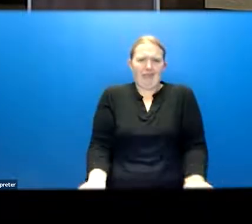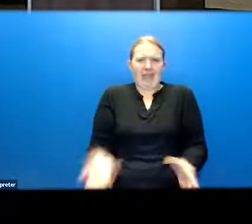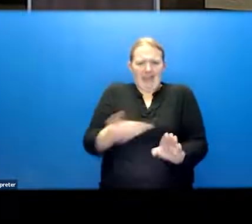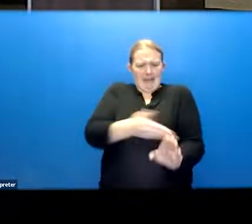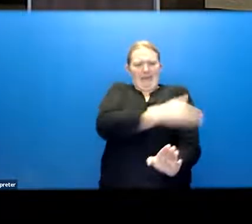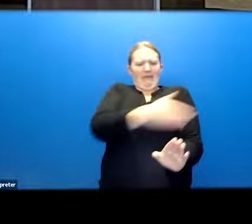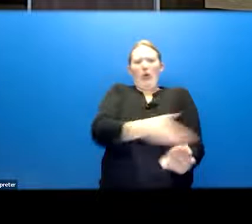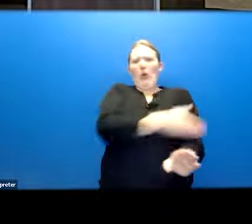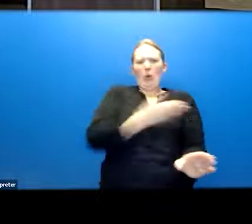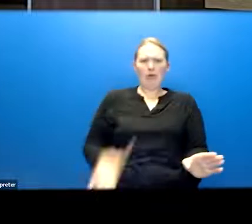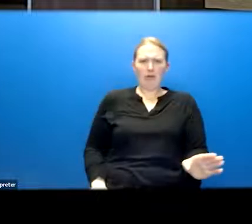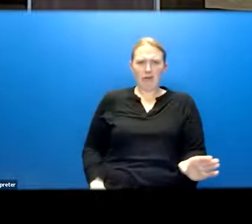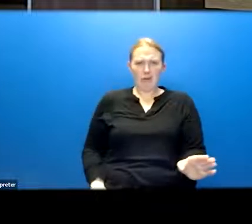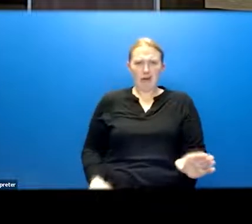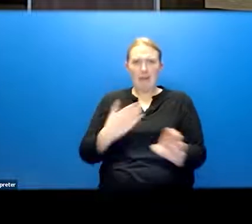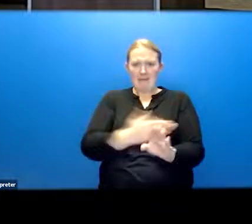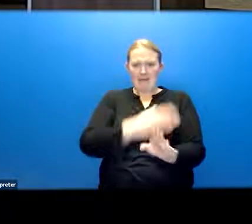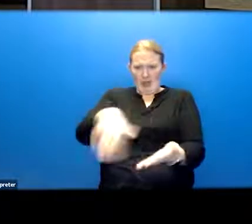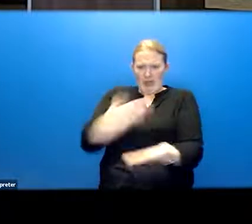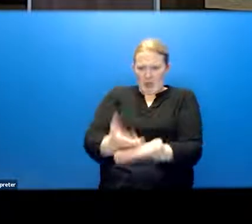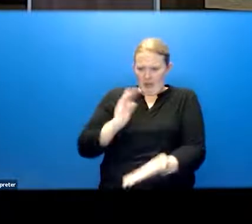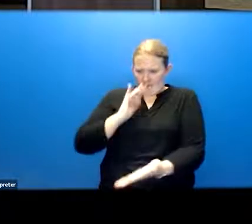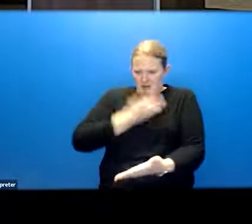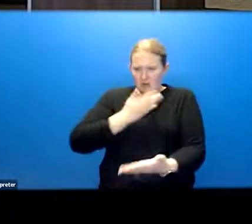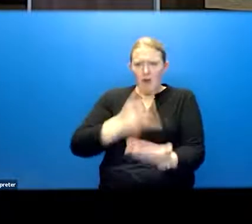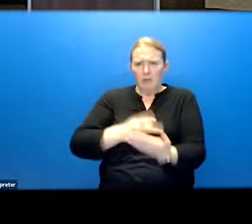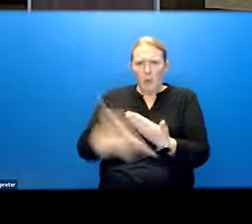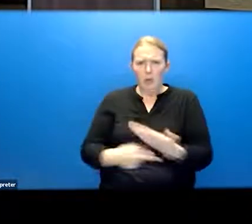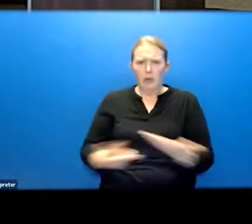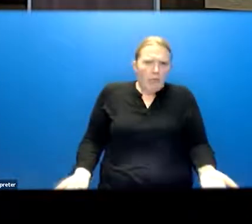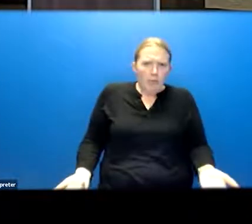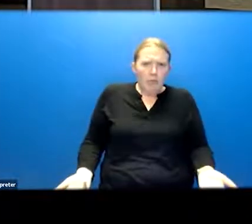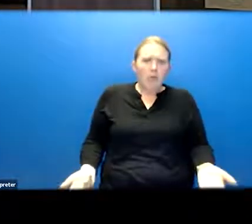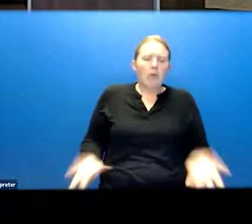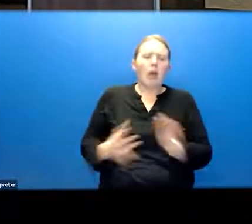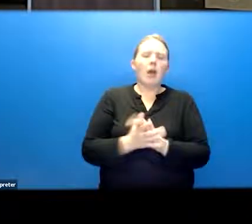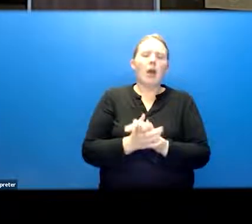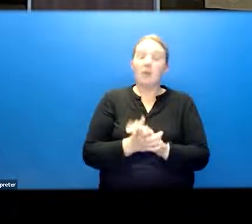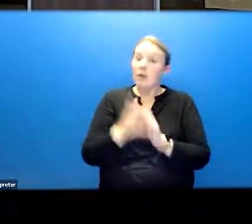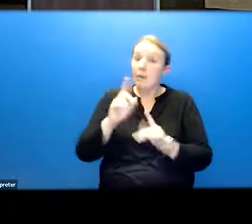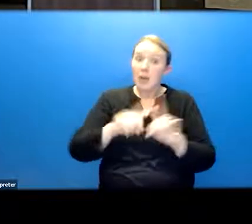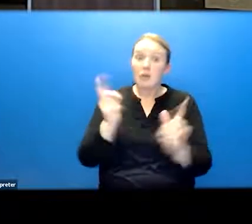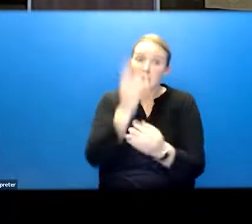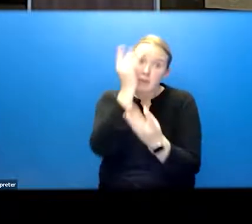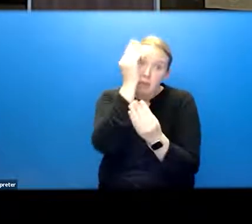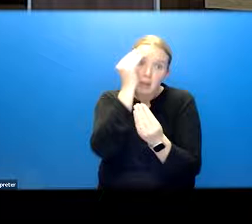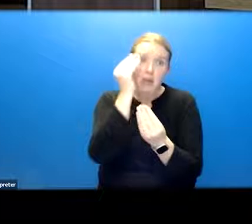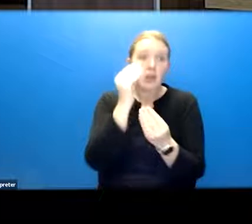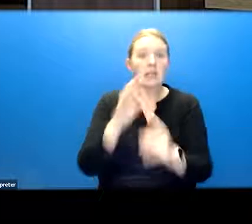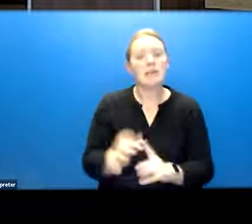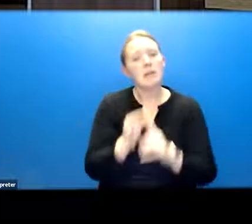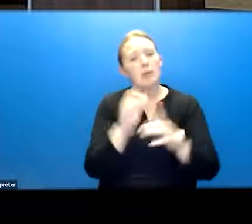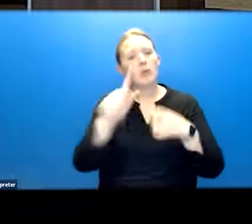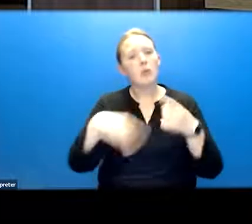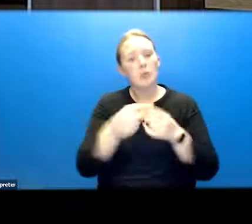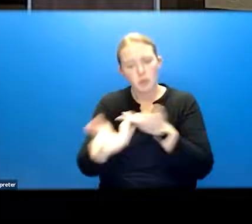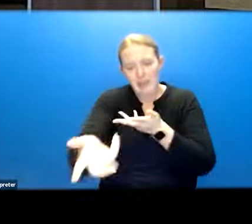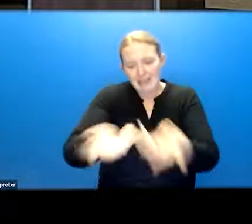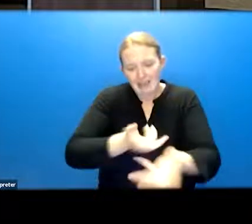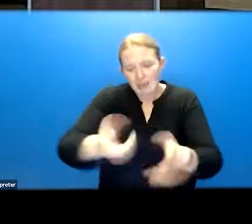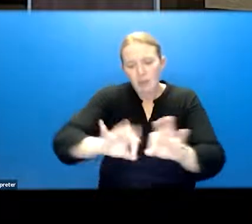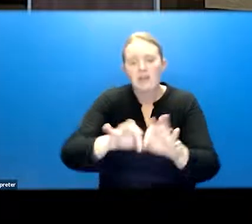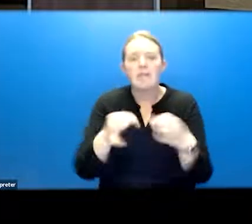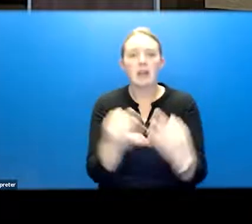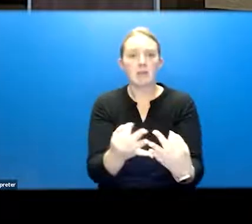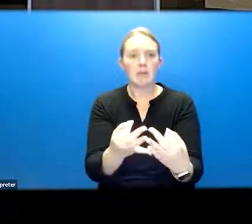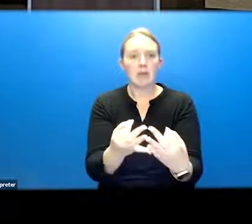before they get to us. And it's something to think about, especially as you're engaging with families